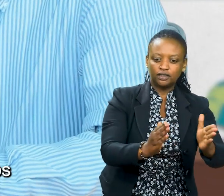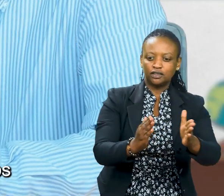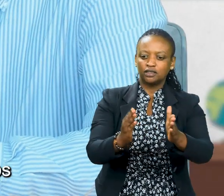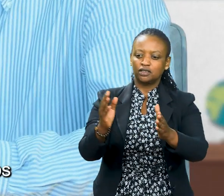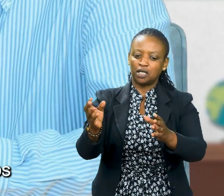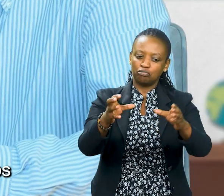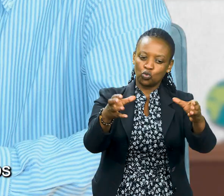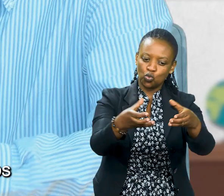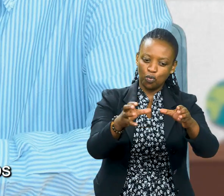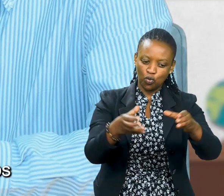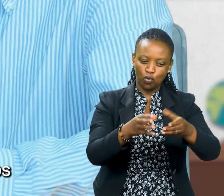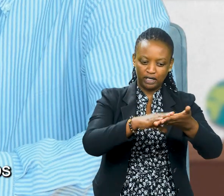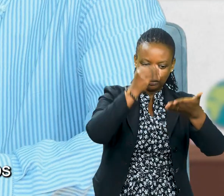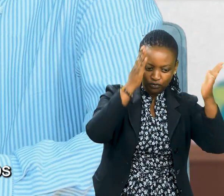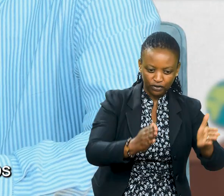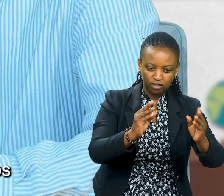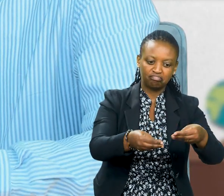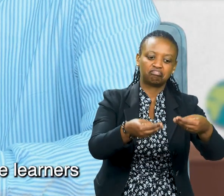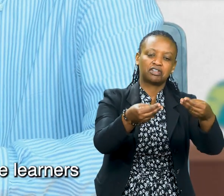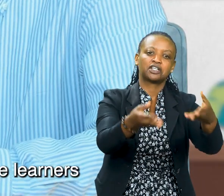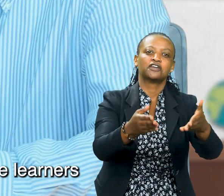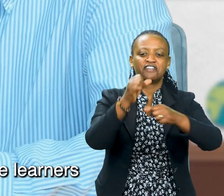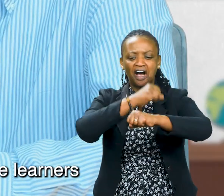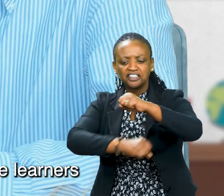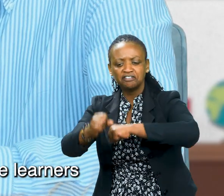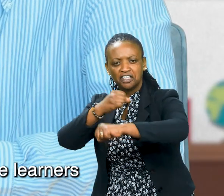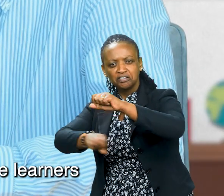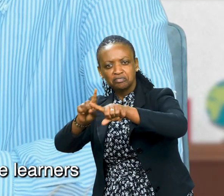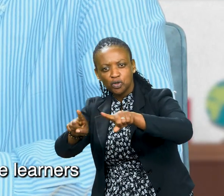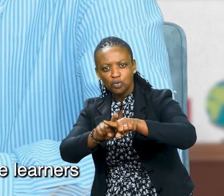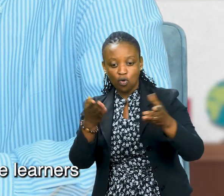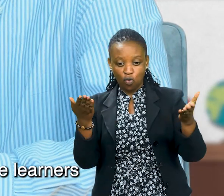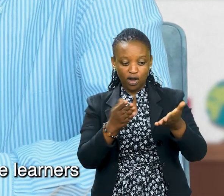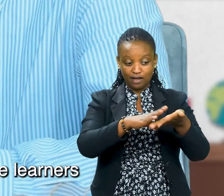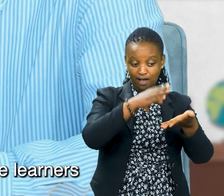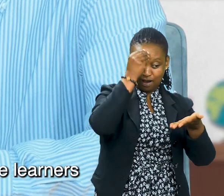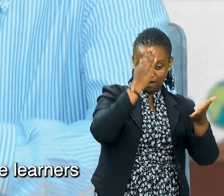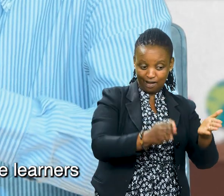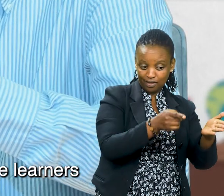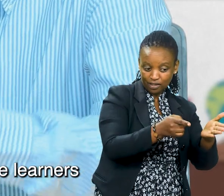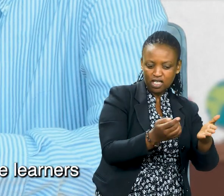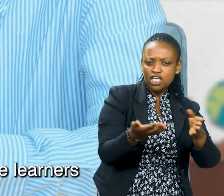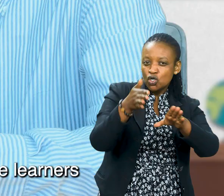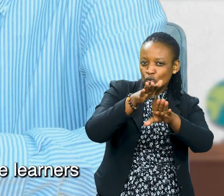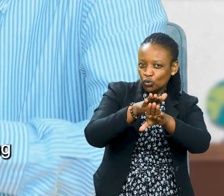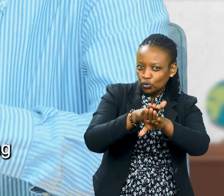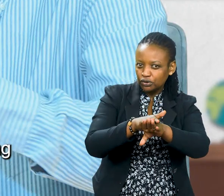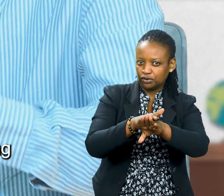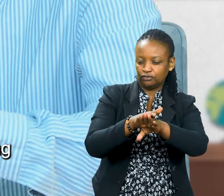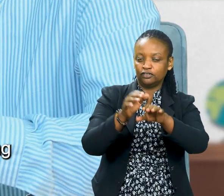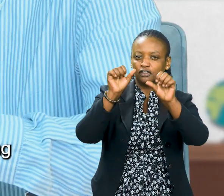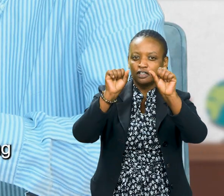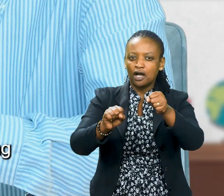teacher puts the students in groups and provides them with activities where these learners